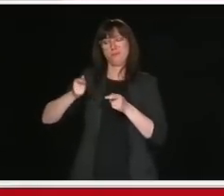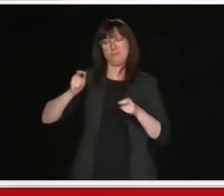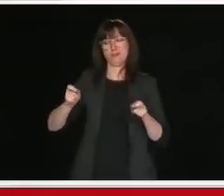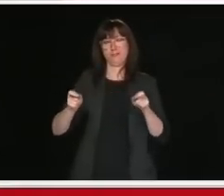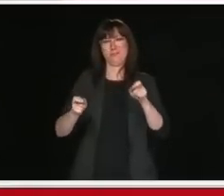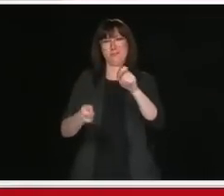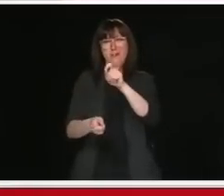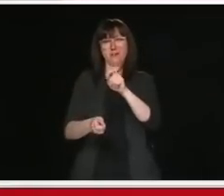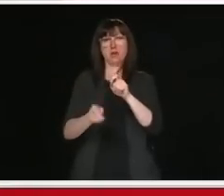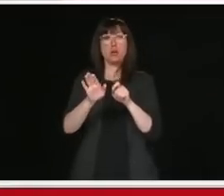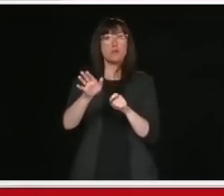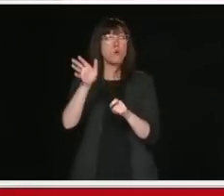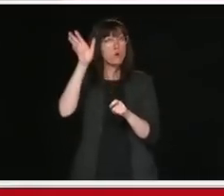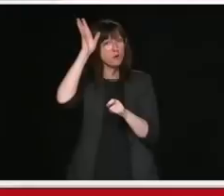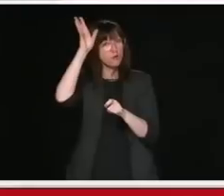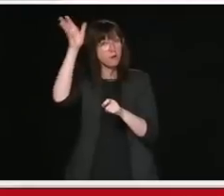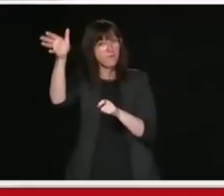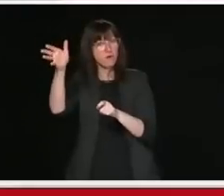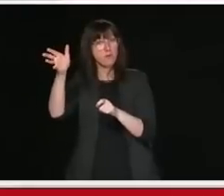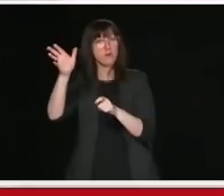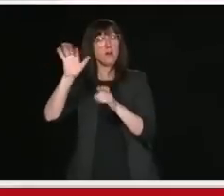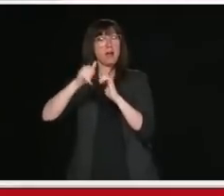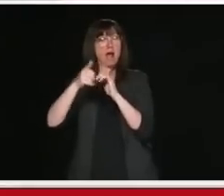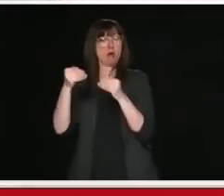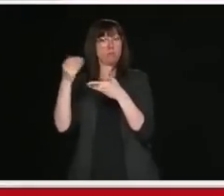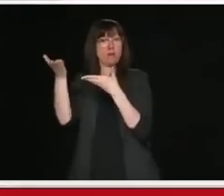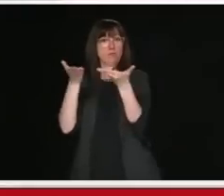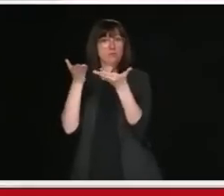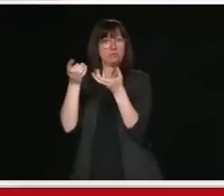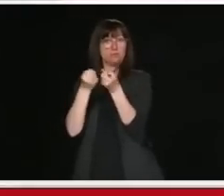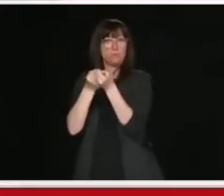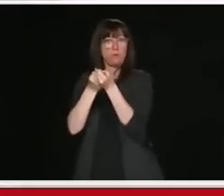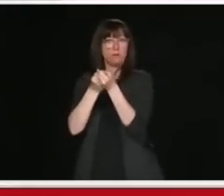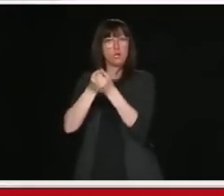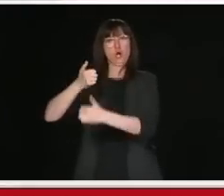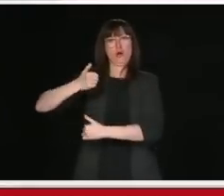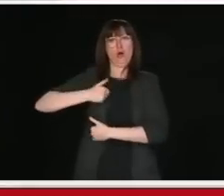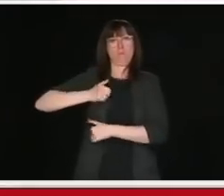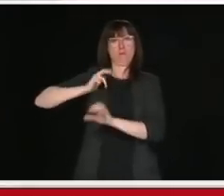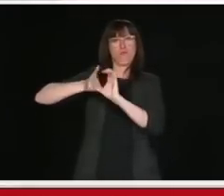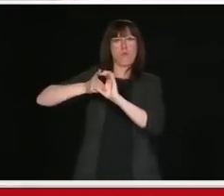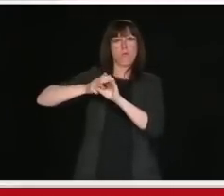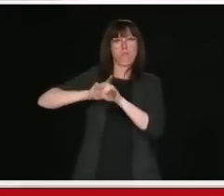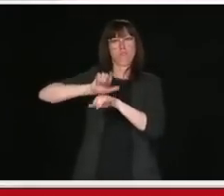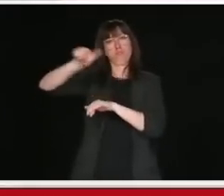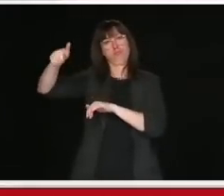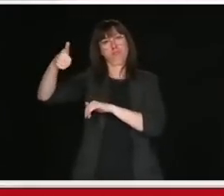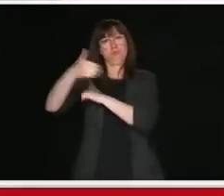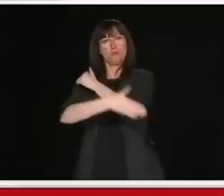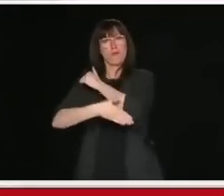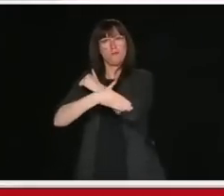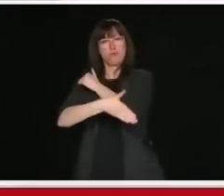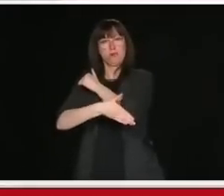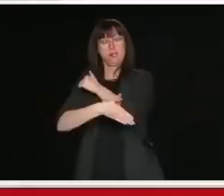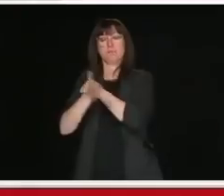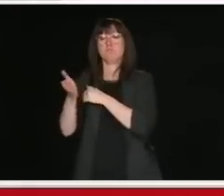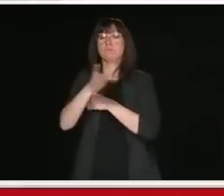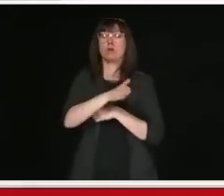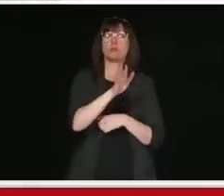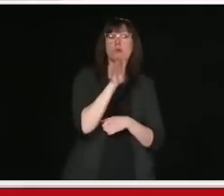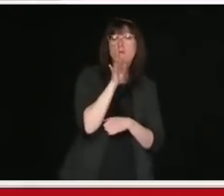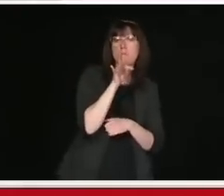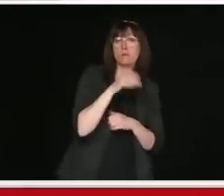by going abroad for a war. Your mother might have fought for more